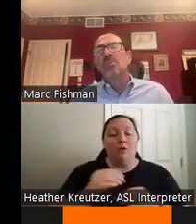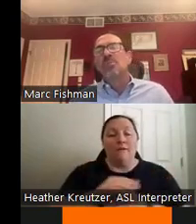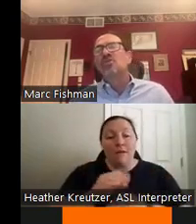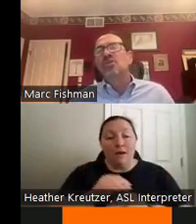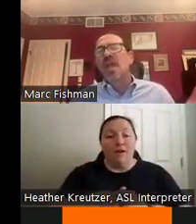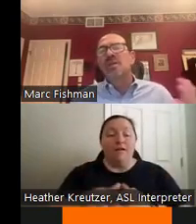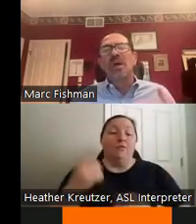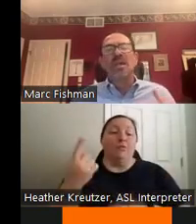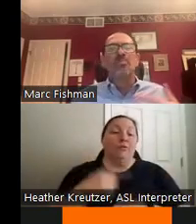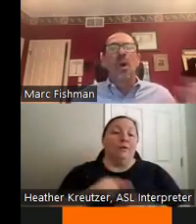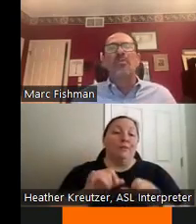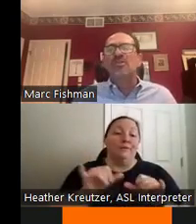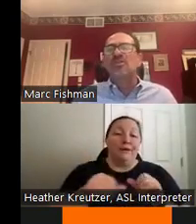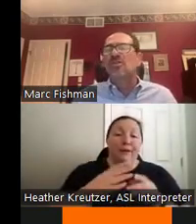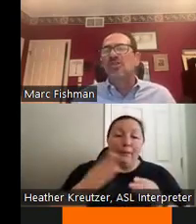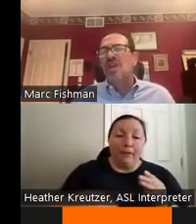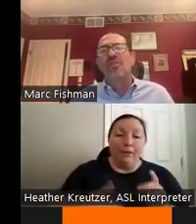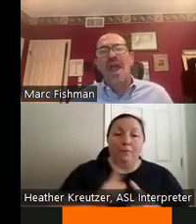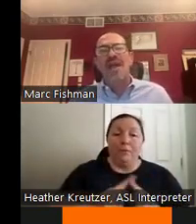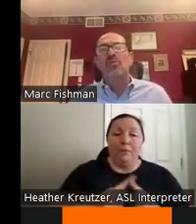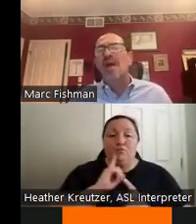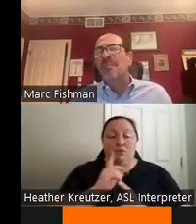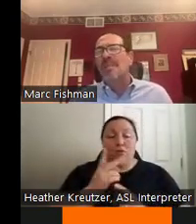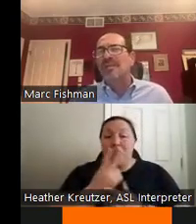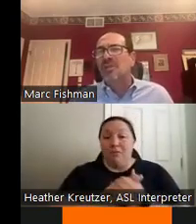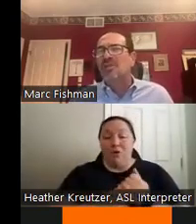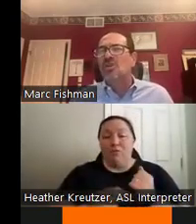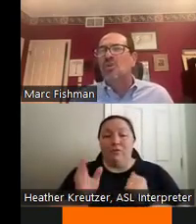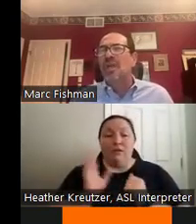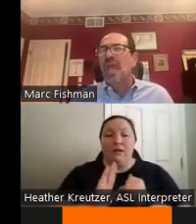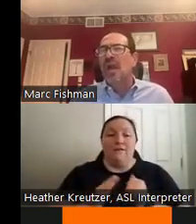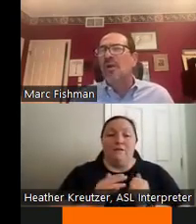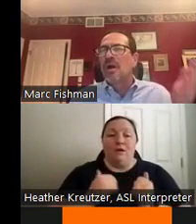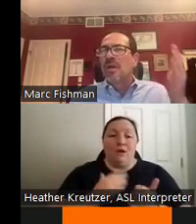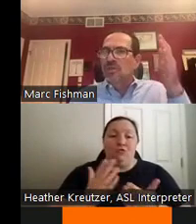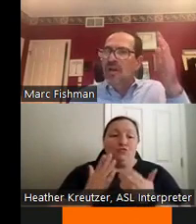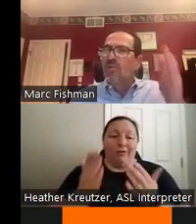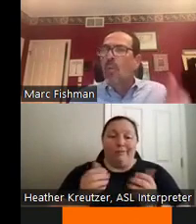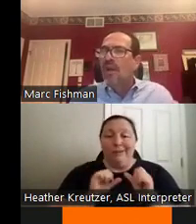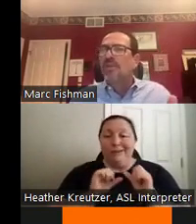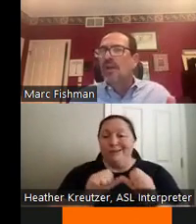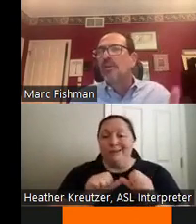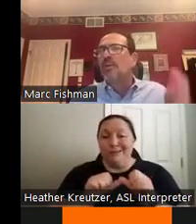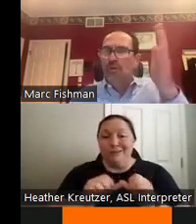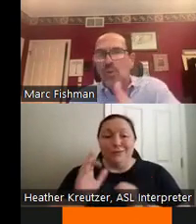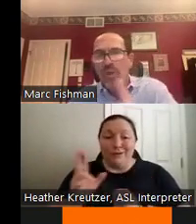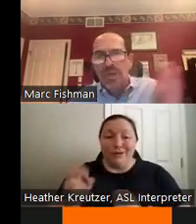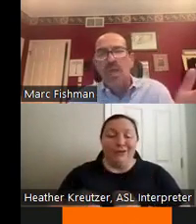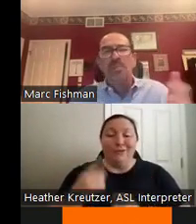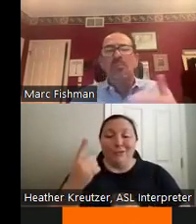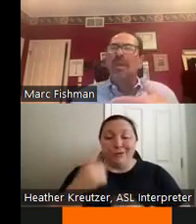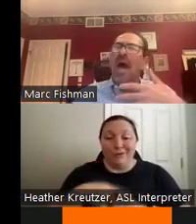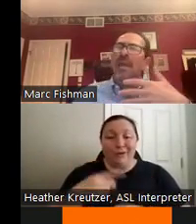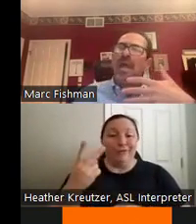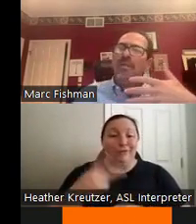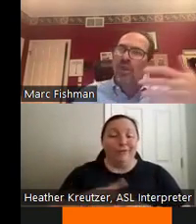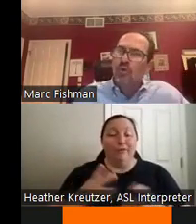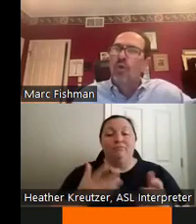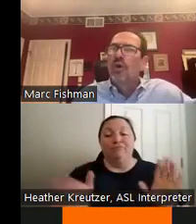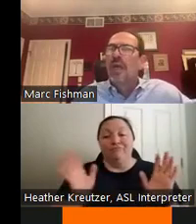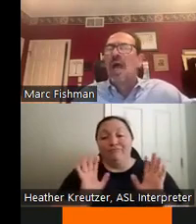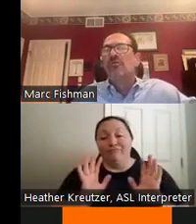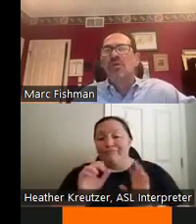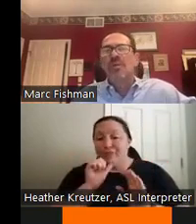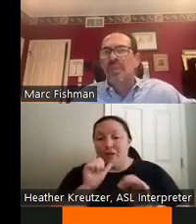recommended completion date, but in both instances never had the recommended continuing care. It was kind of one and done or two and done, but not